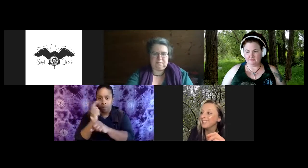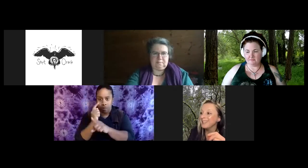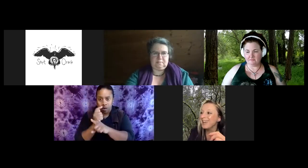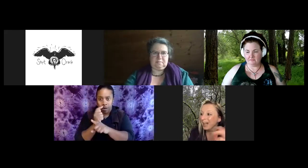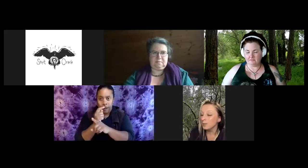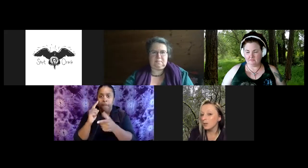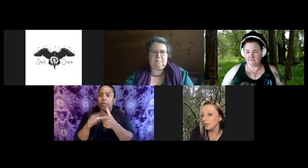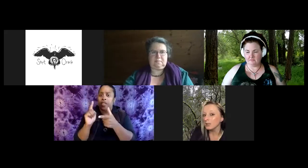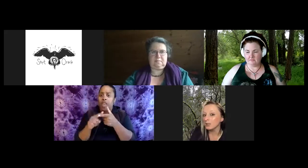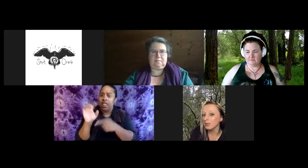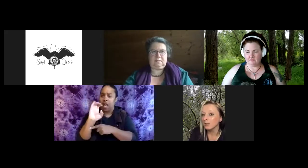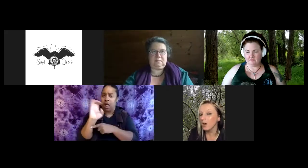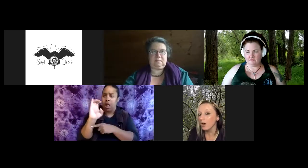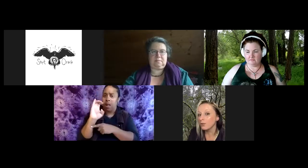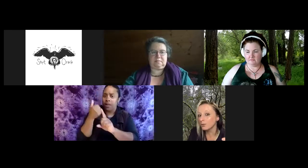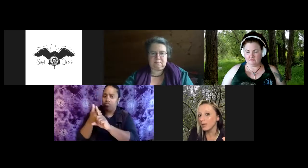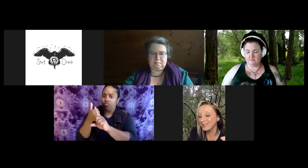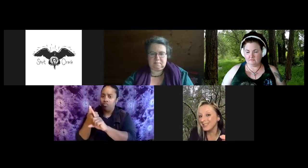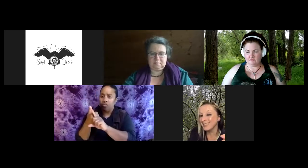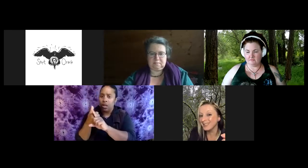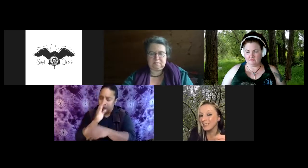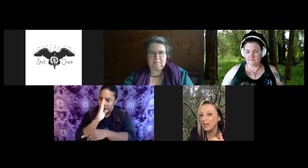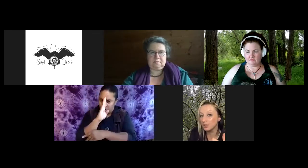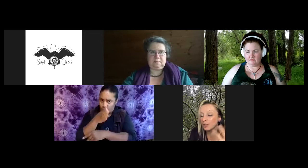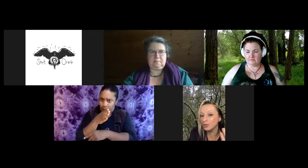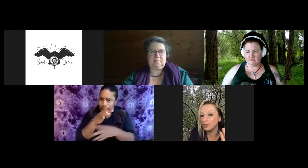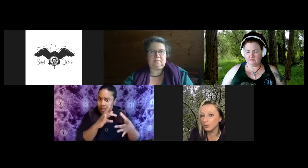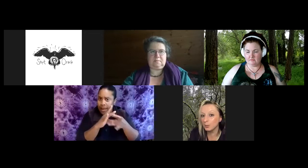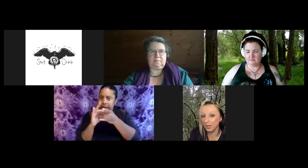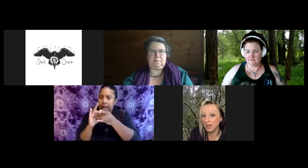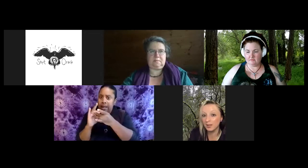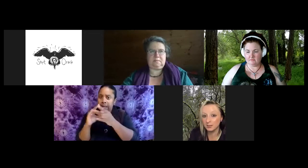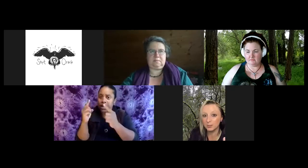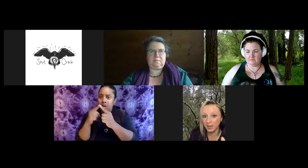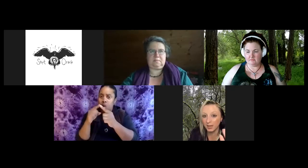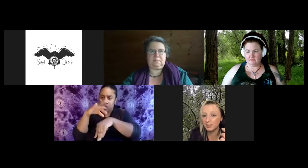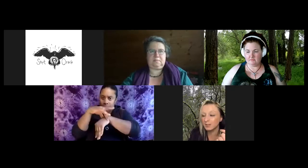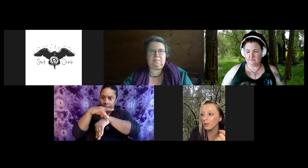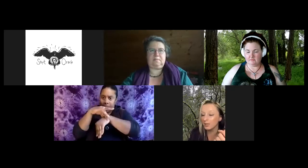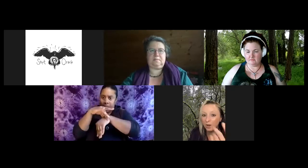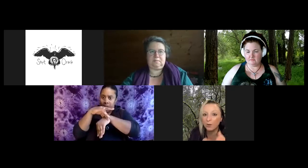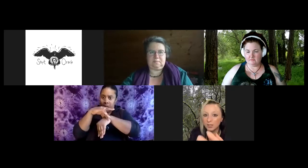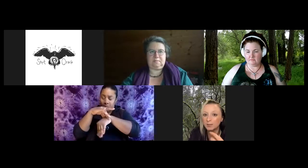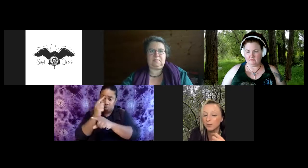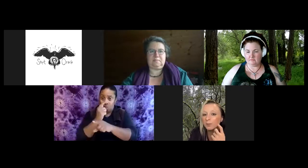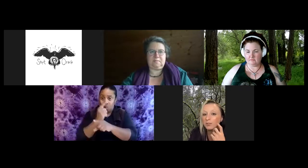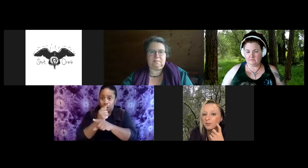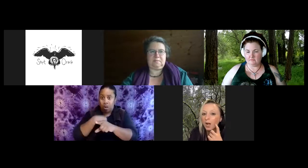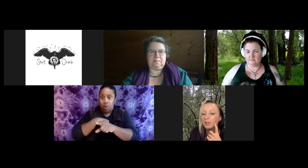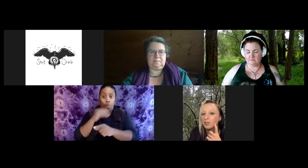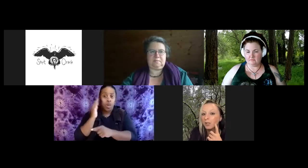And the elements are directly connected to the planets, right? Now we know this